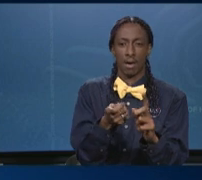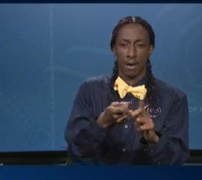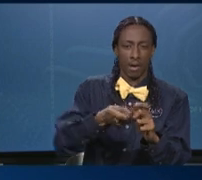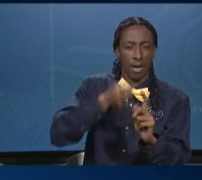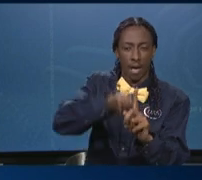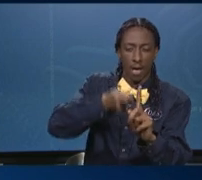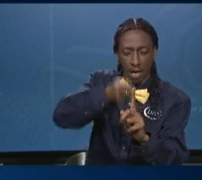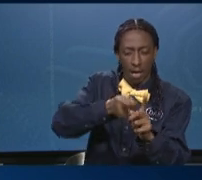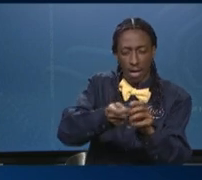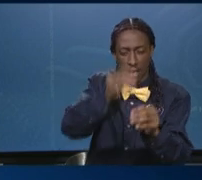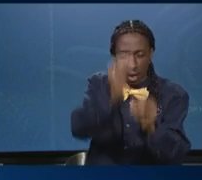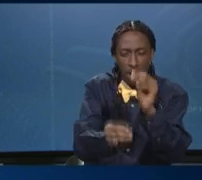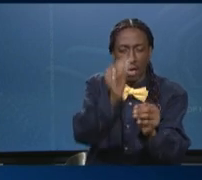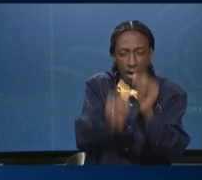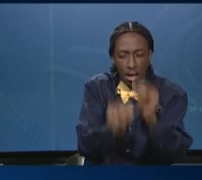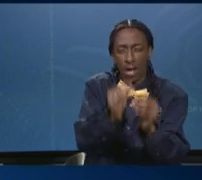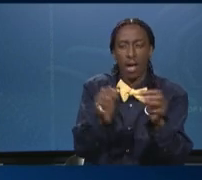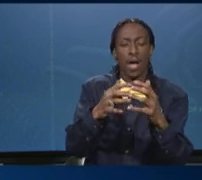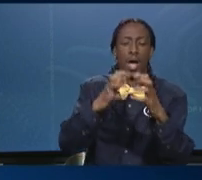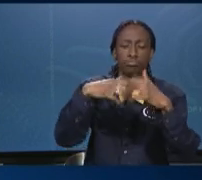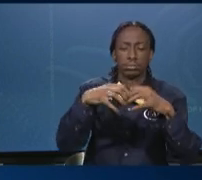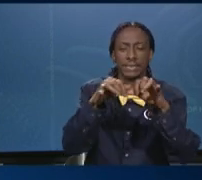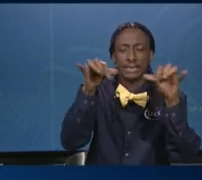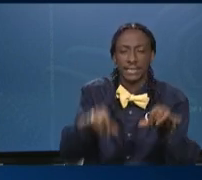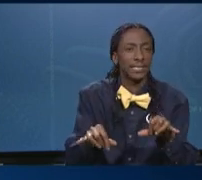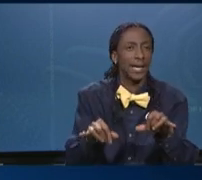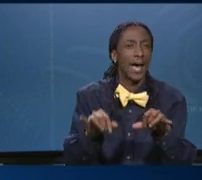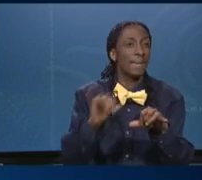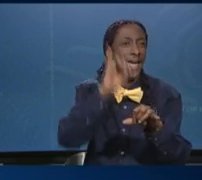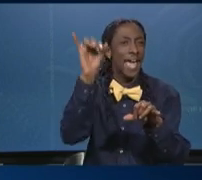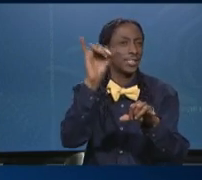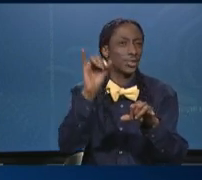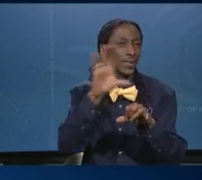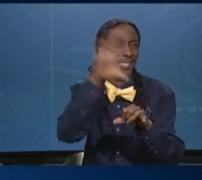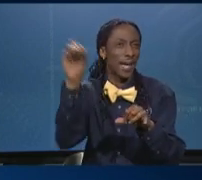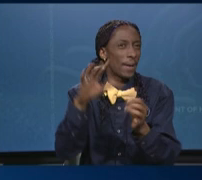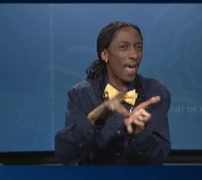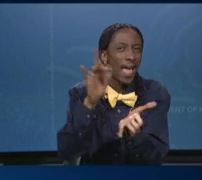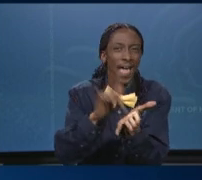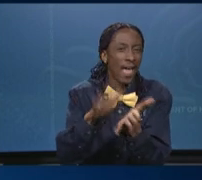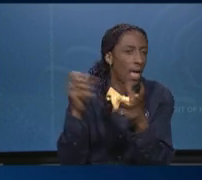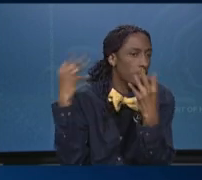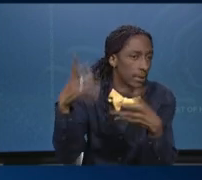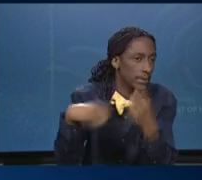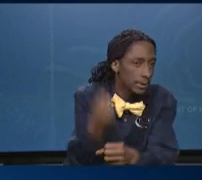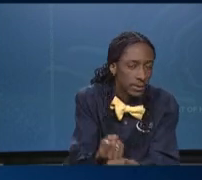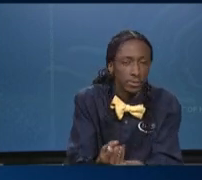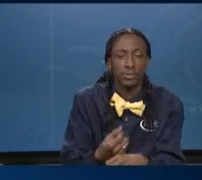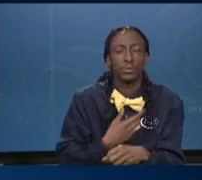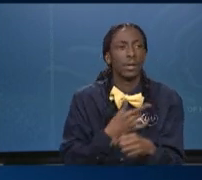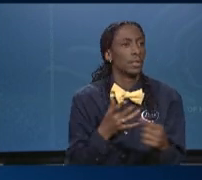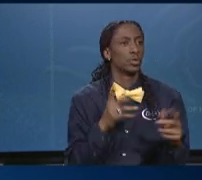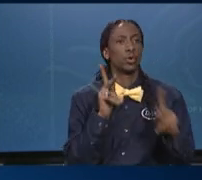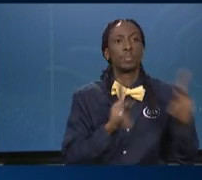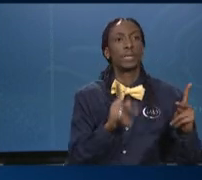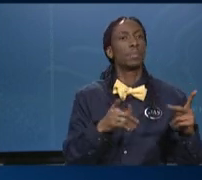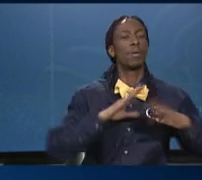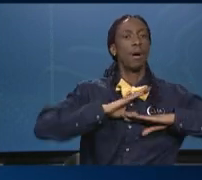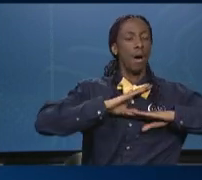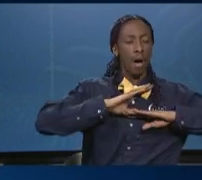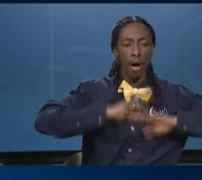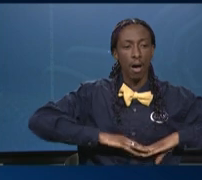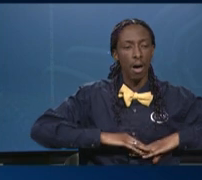rigged by insurance companies for decades. People had a collective sigh of relief when the passage came because so many people